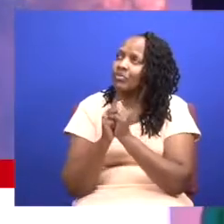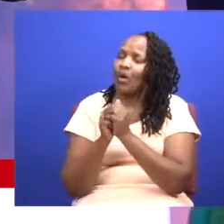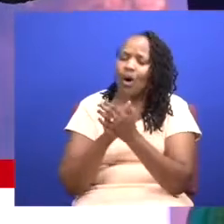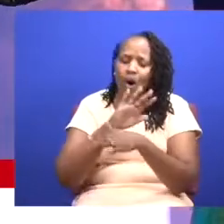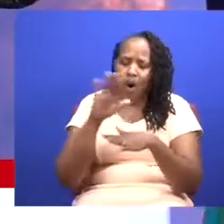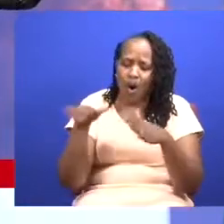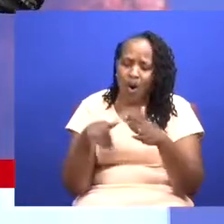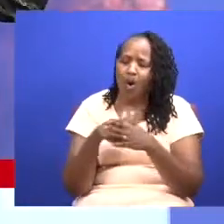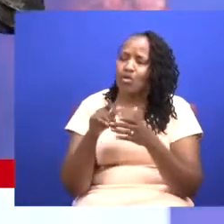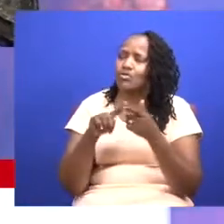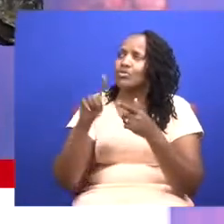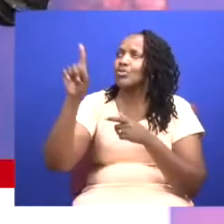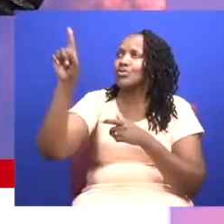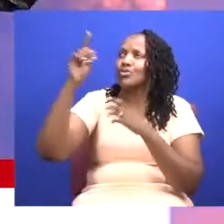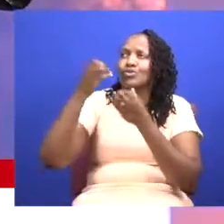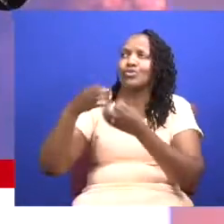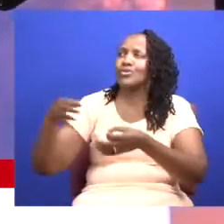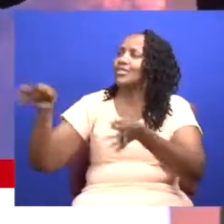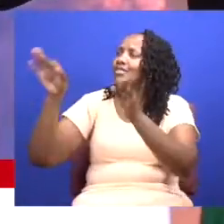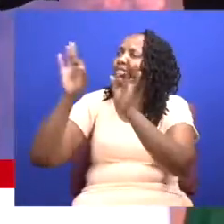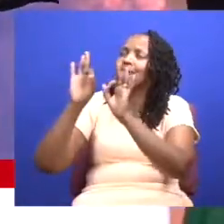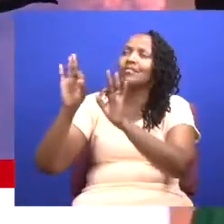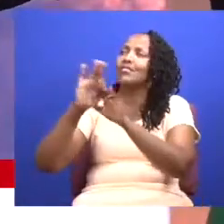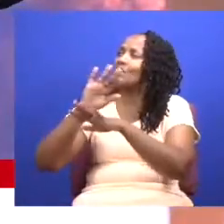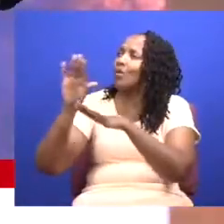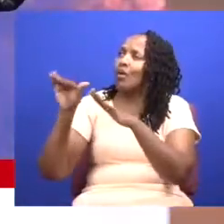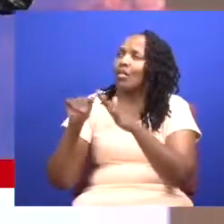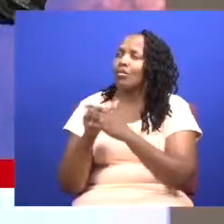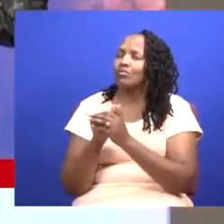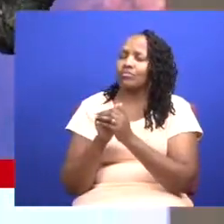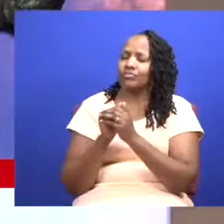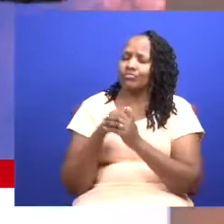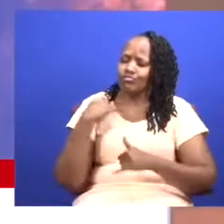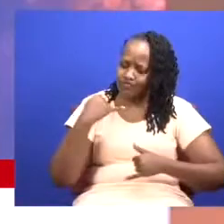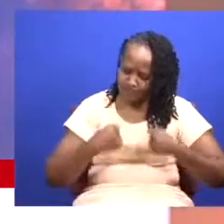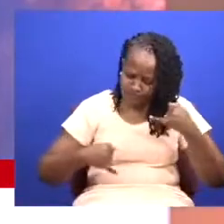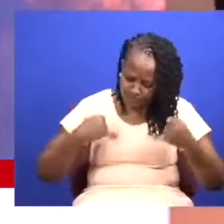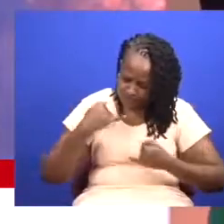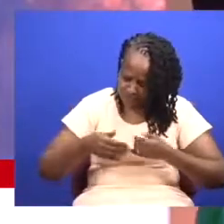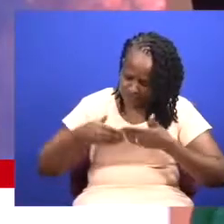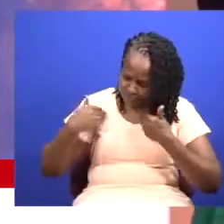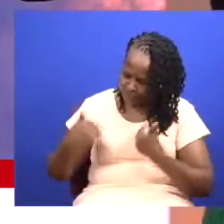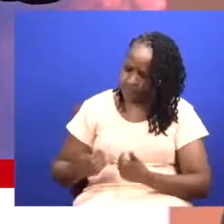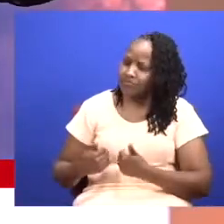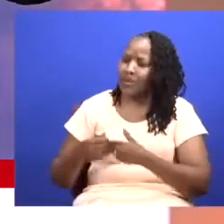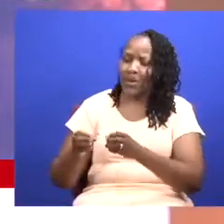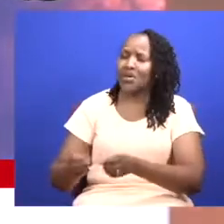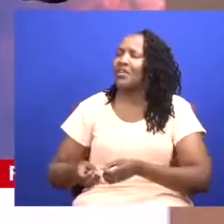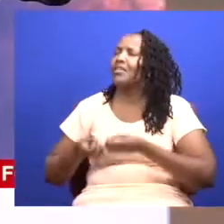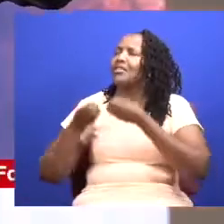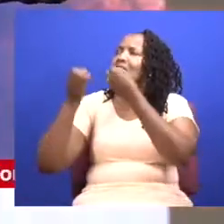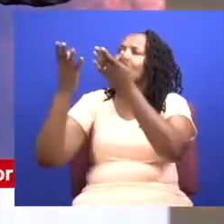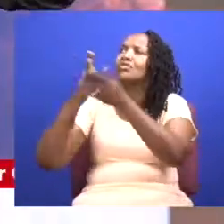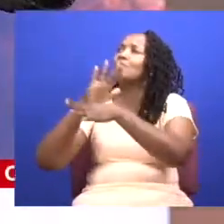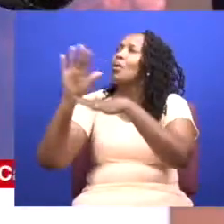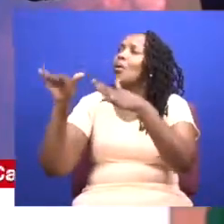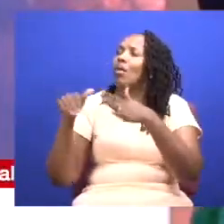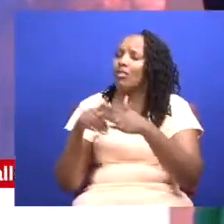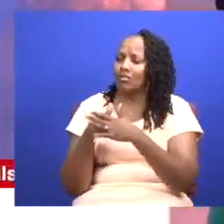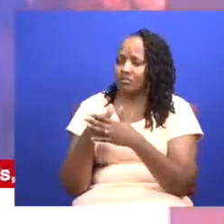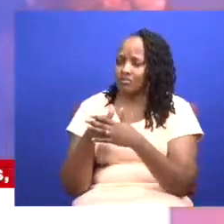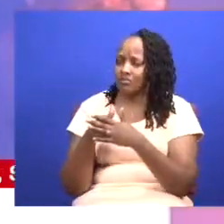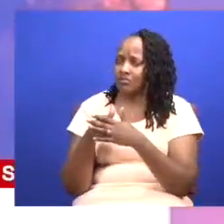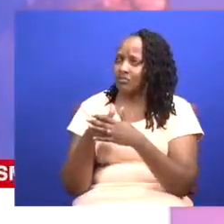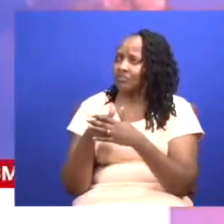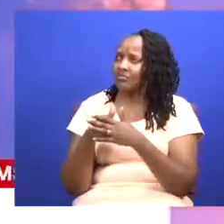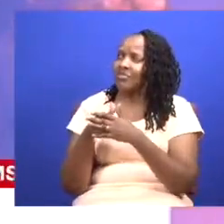the honor. It is all to you, Jesus. You deserve it all. With joyful hearts, we give it all